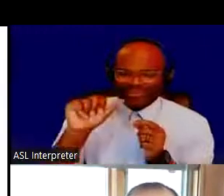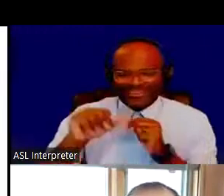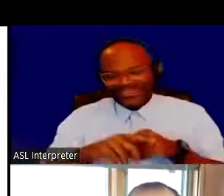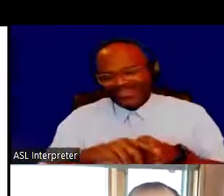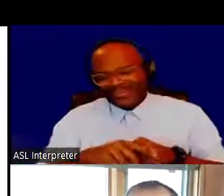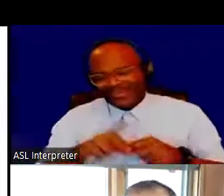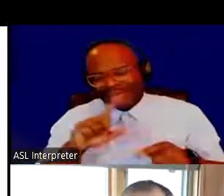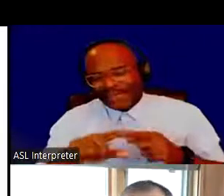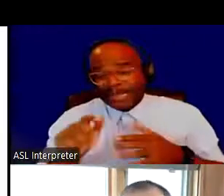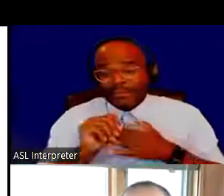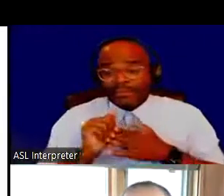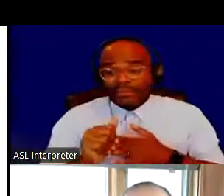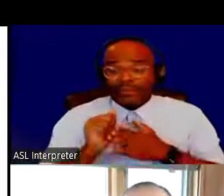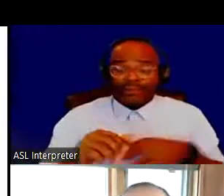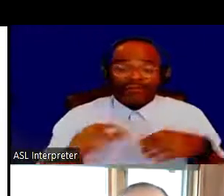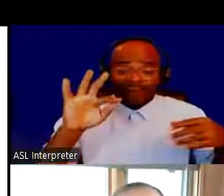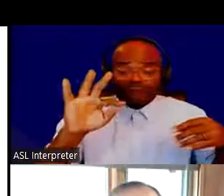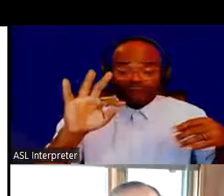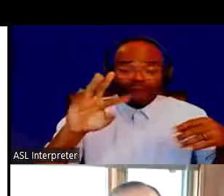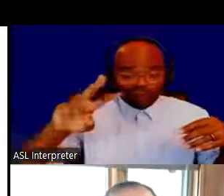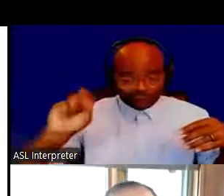led by the Forest Service,